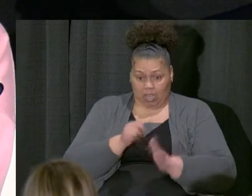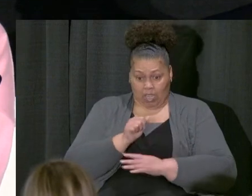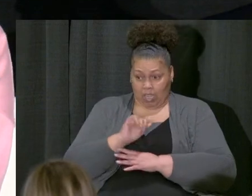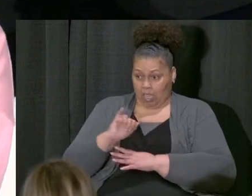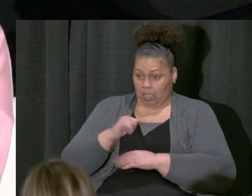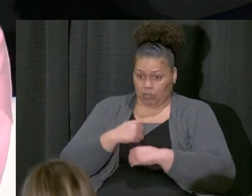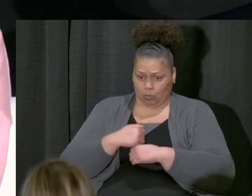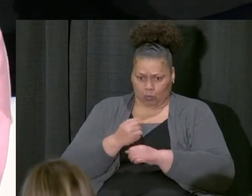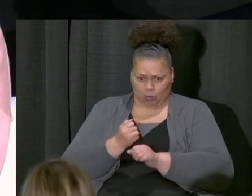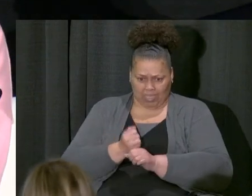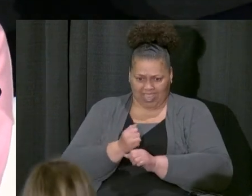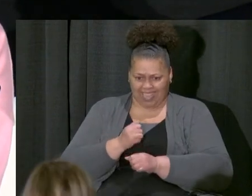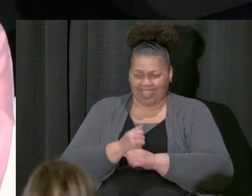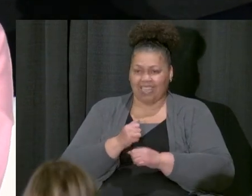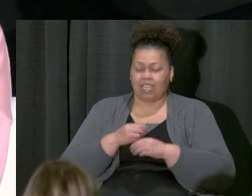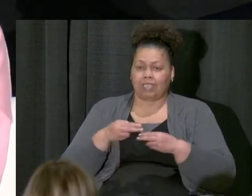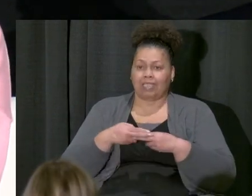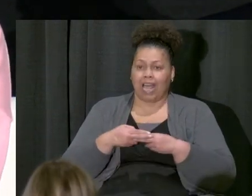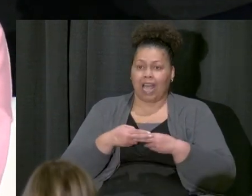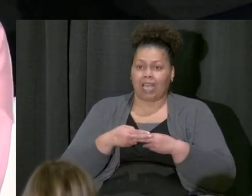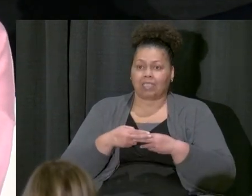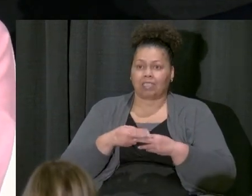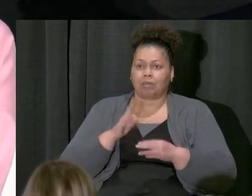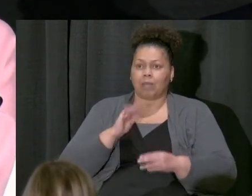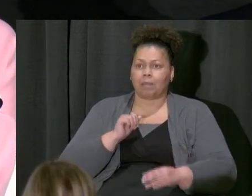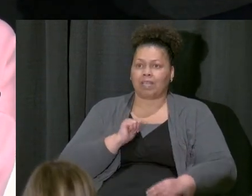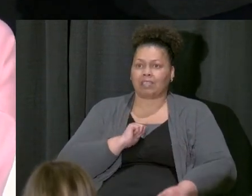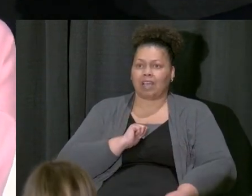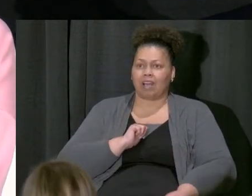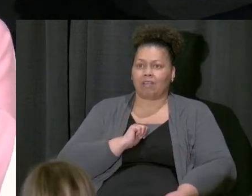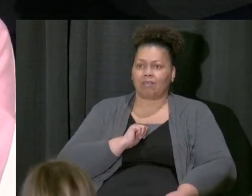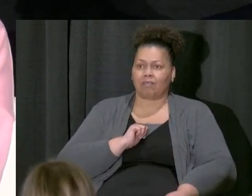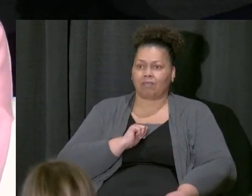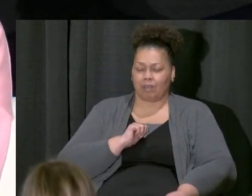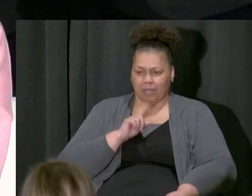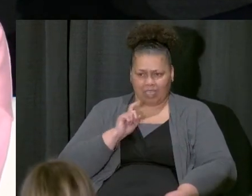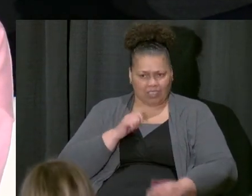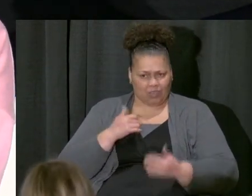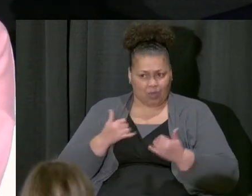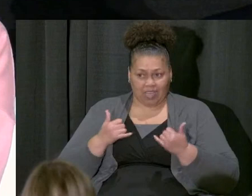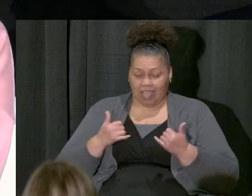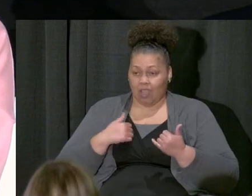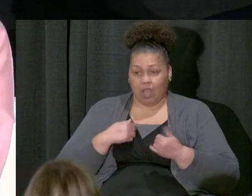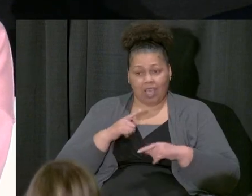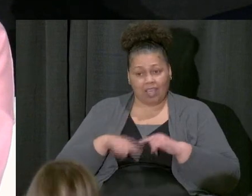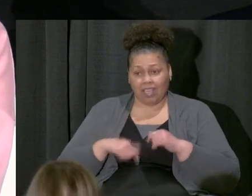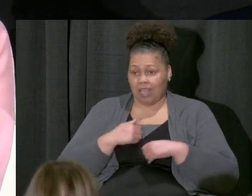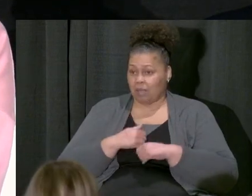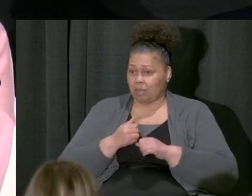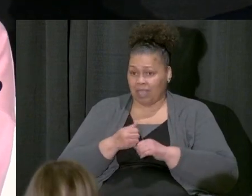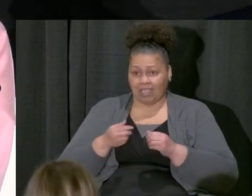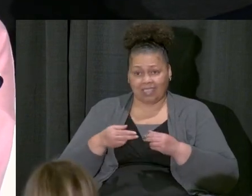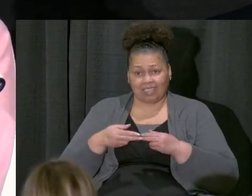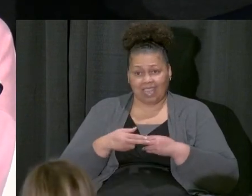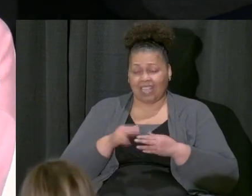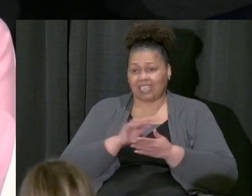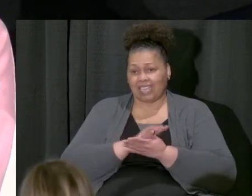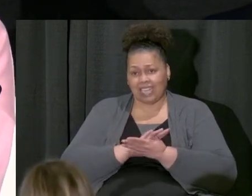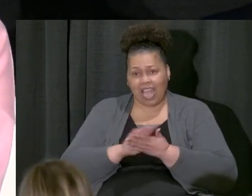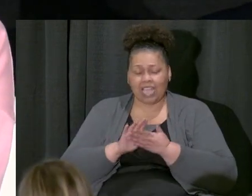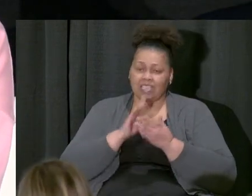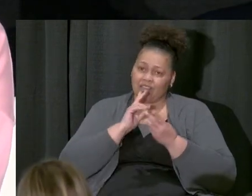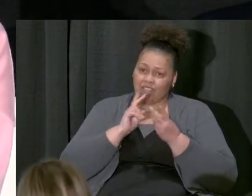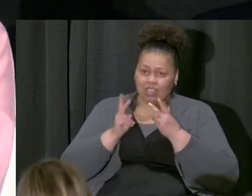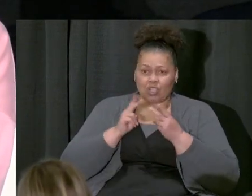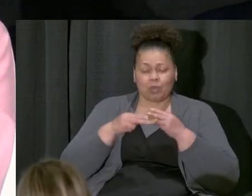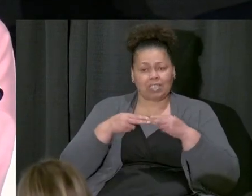to create slides by myself. Because currently, I cannot create, you know, nice visual